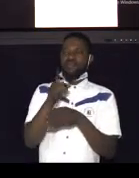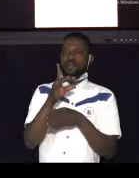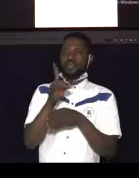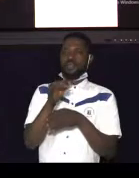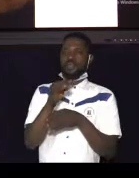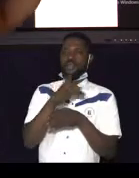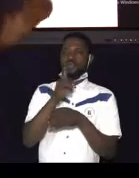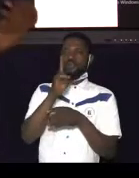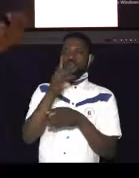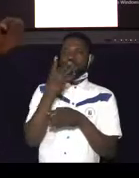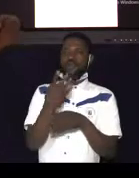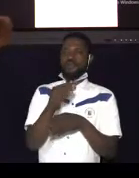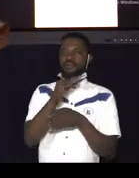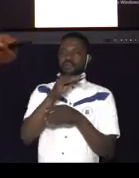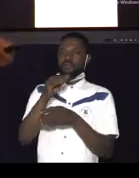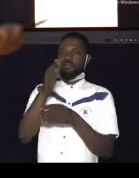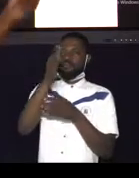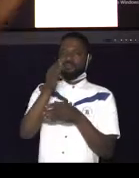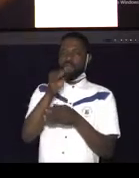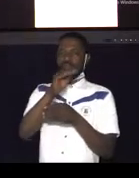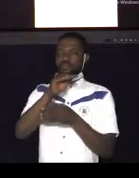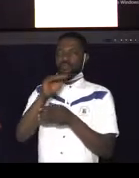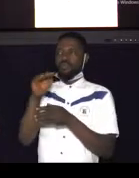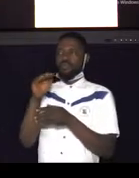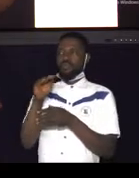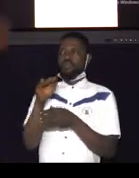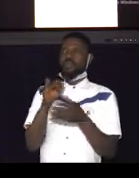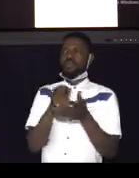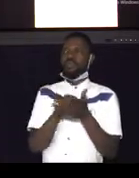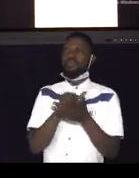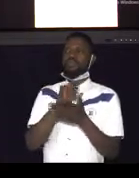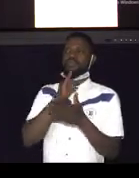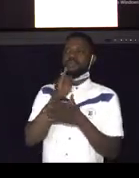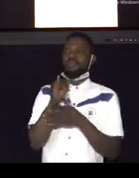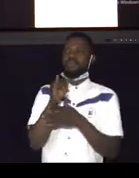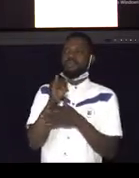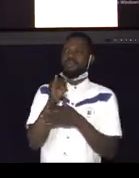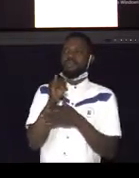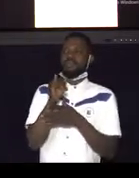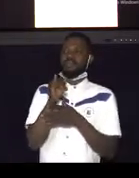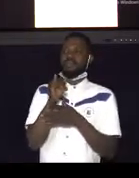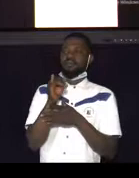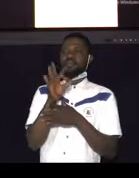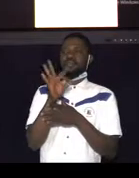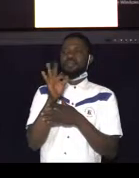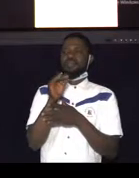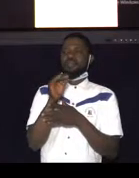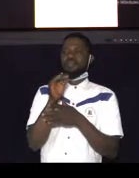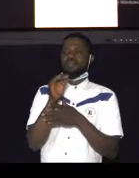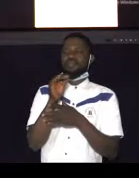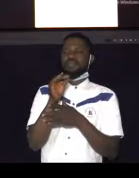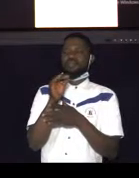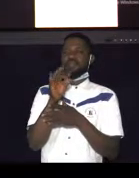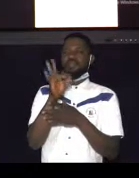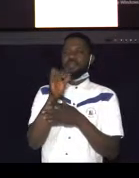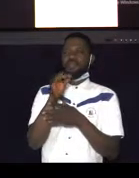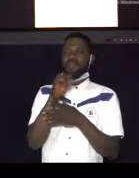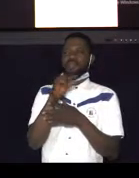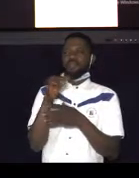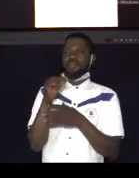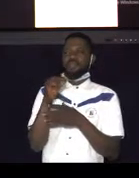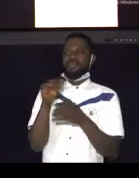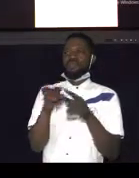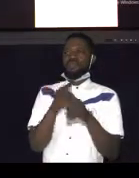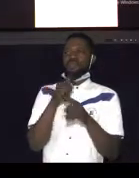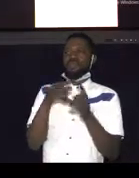and 1/4, which is also half of 180, that is 90 degrees.